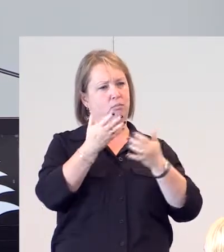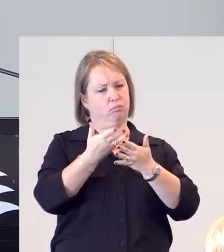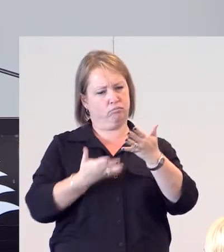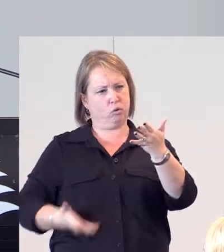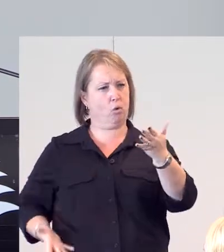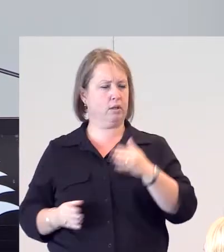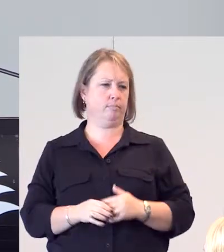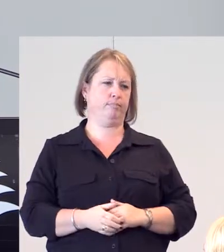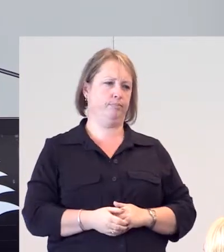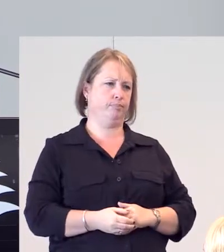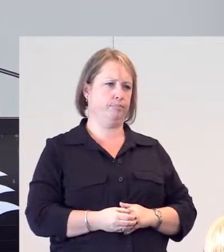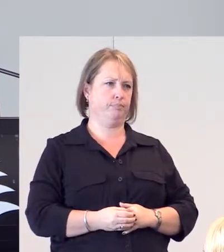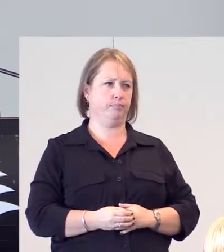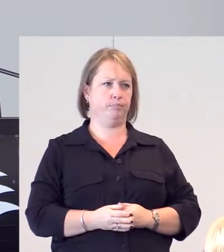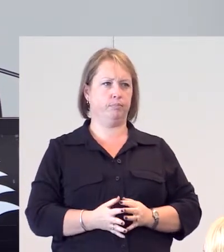And